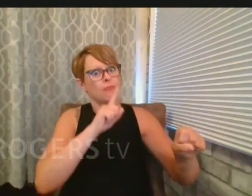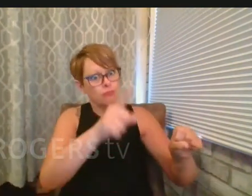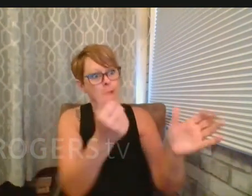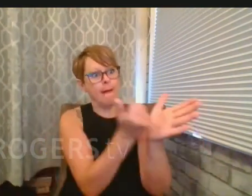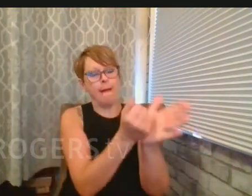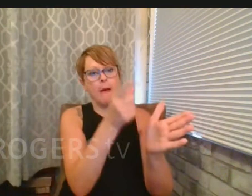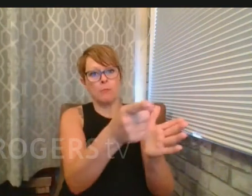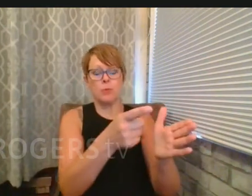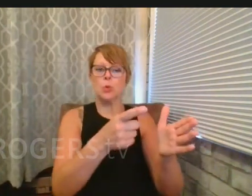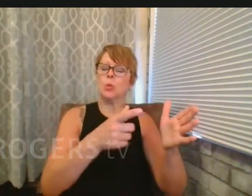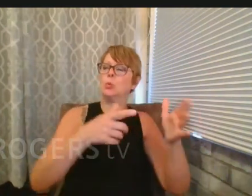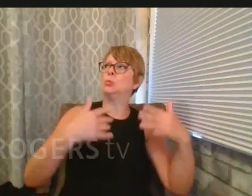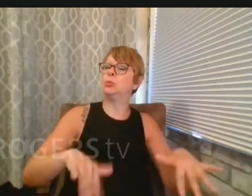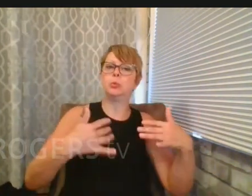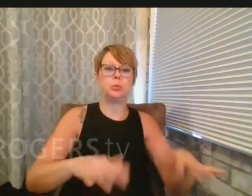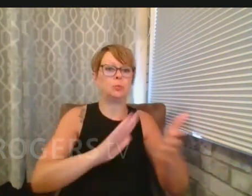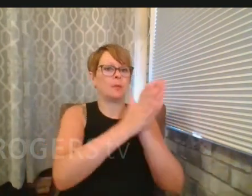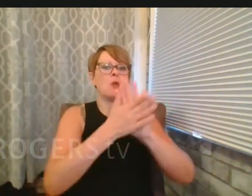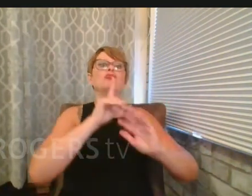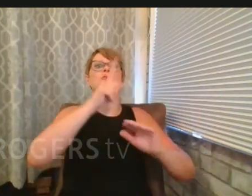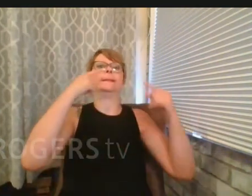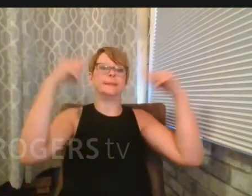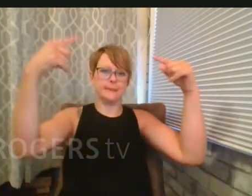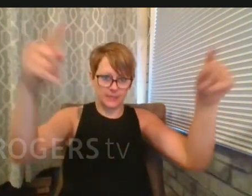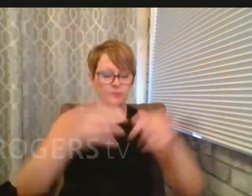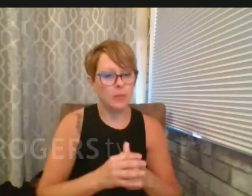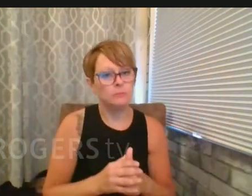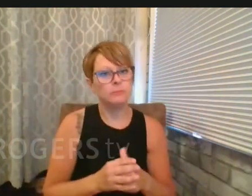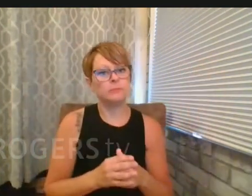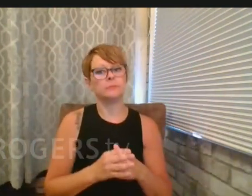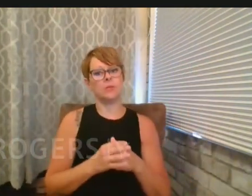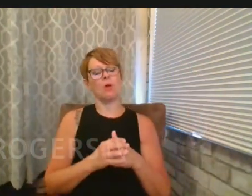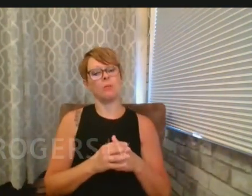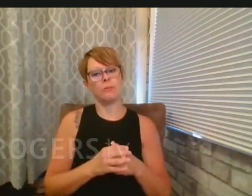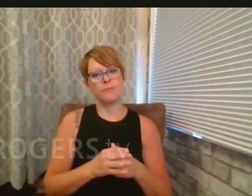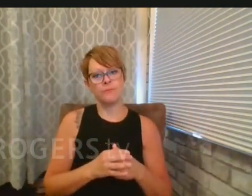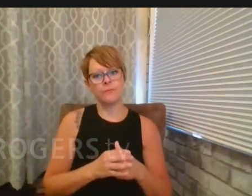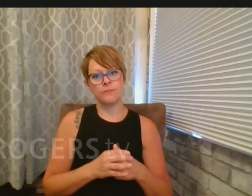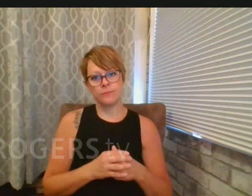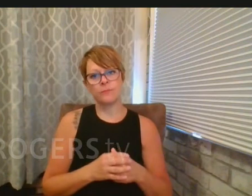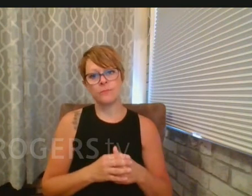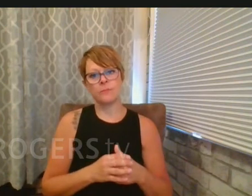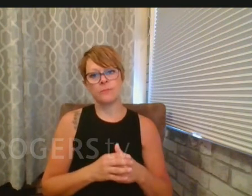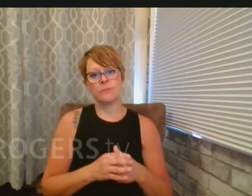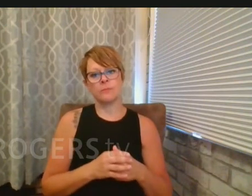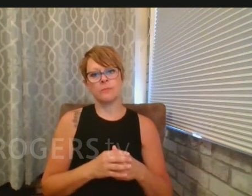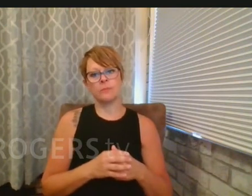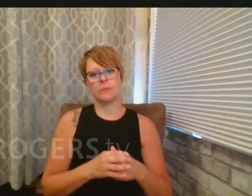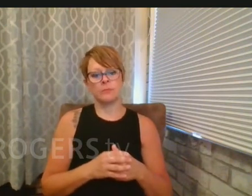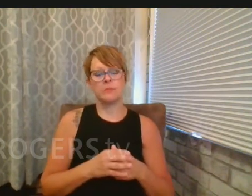grow exponentially. So this proper investment, when do you pay? When do you do things